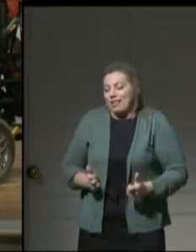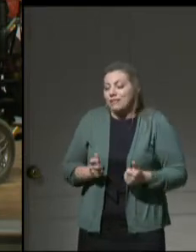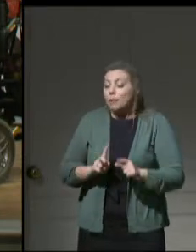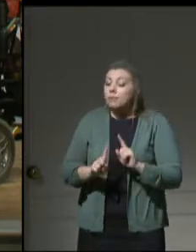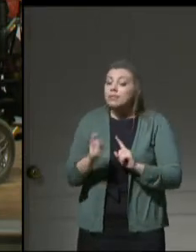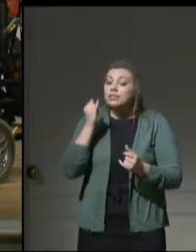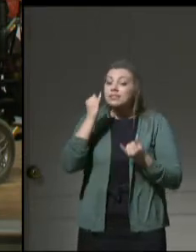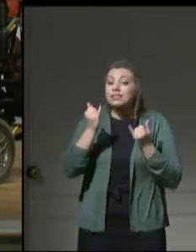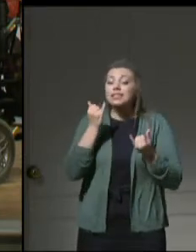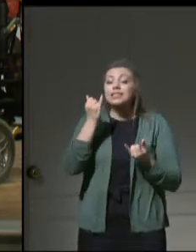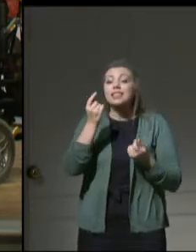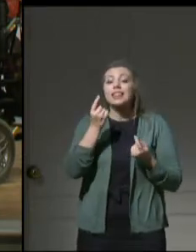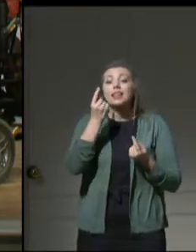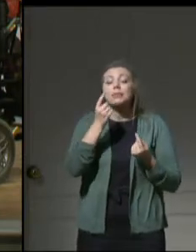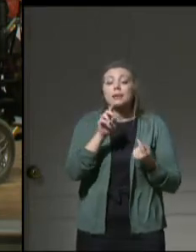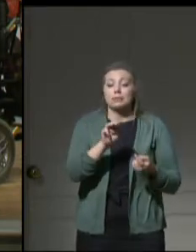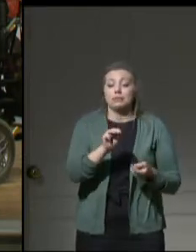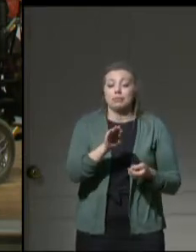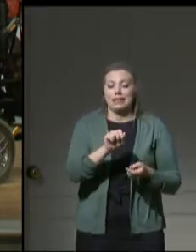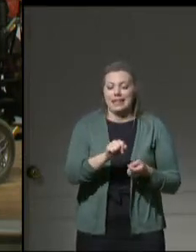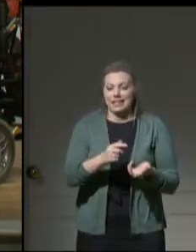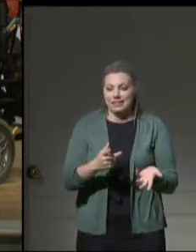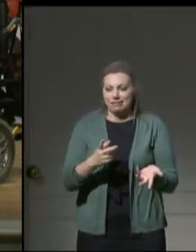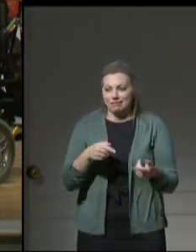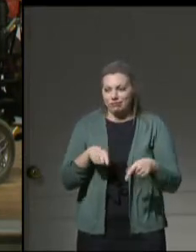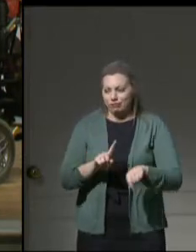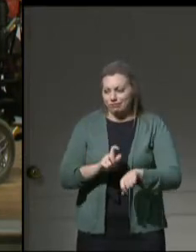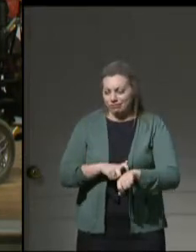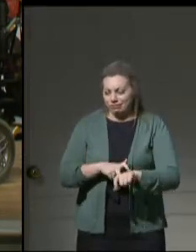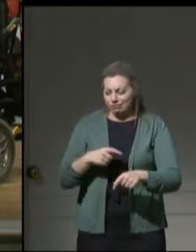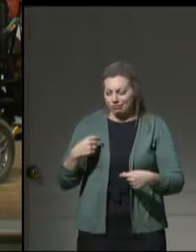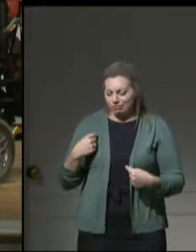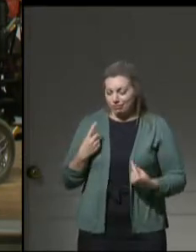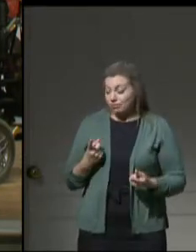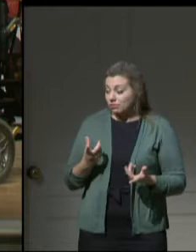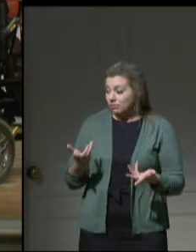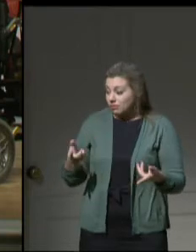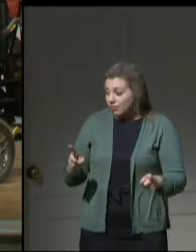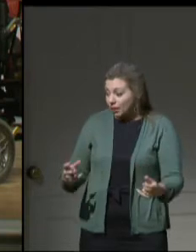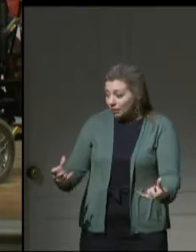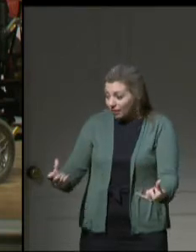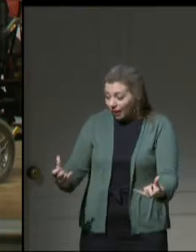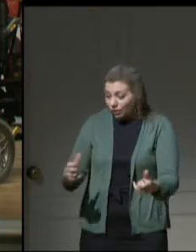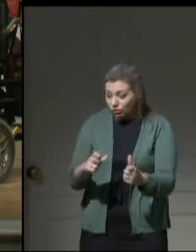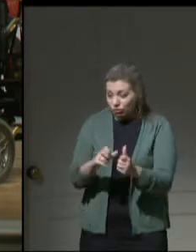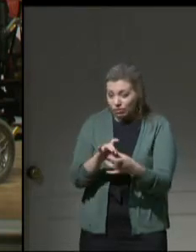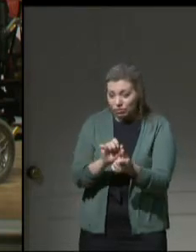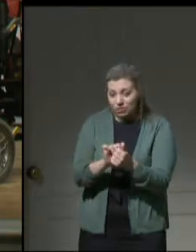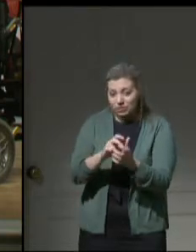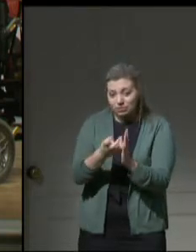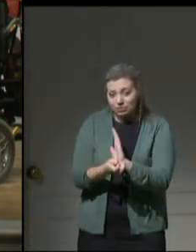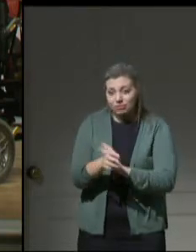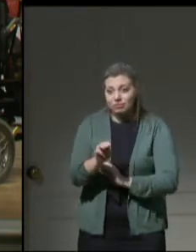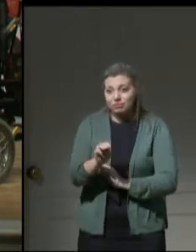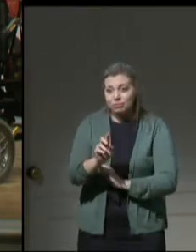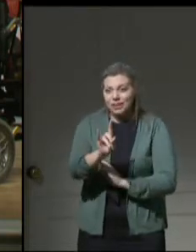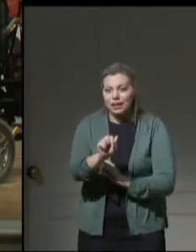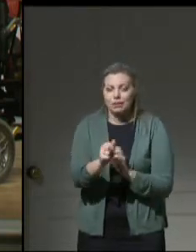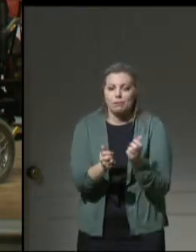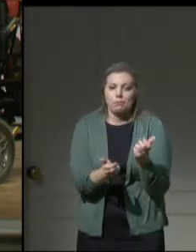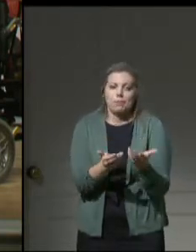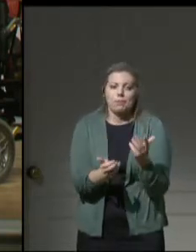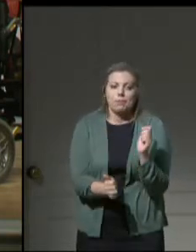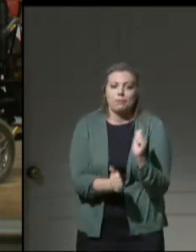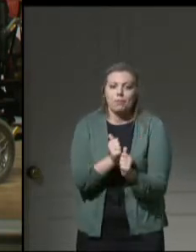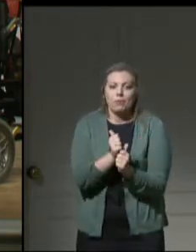about media throughout the centuries, what we've gotten to in this point in time with immersive media is probably the